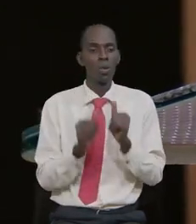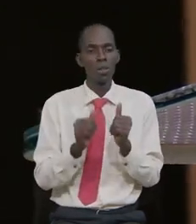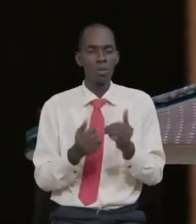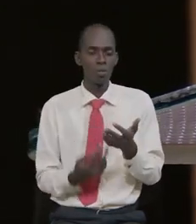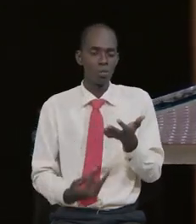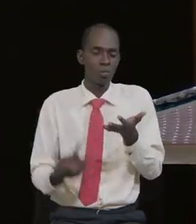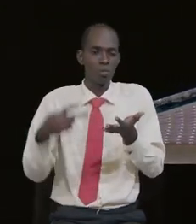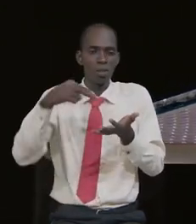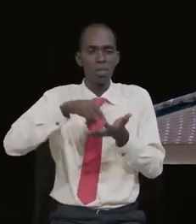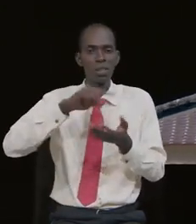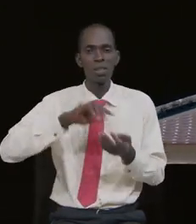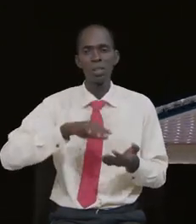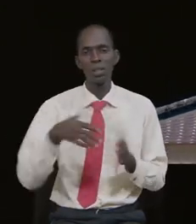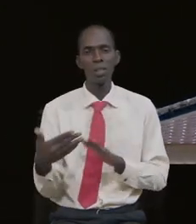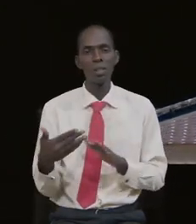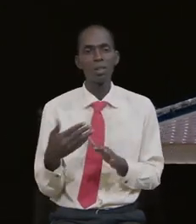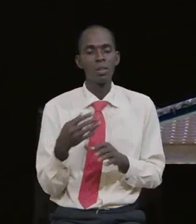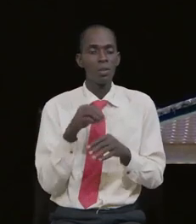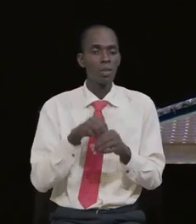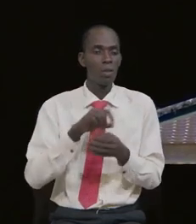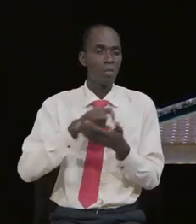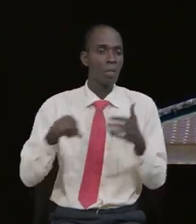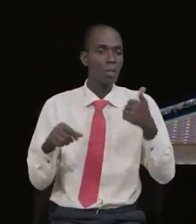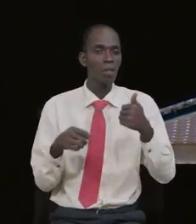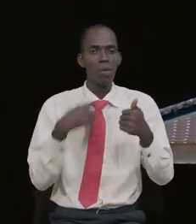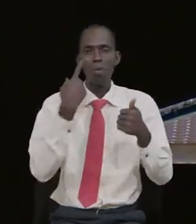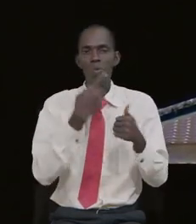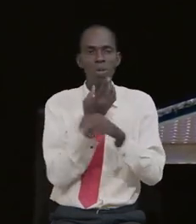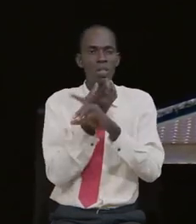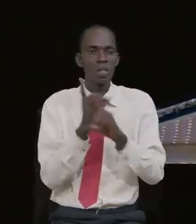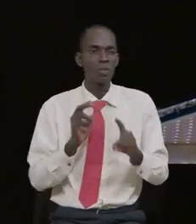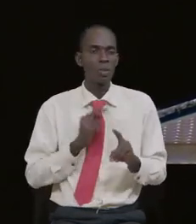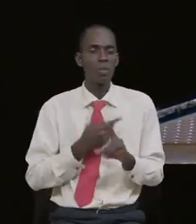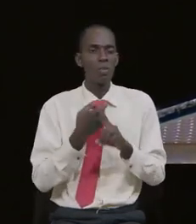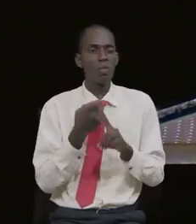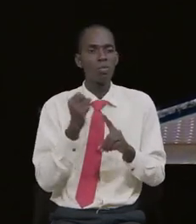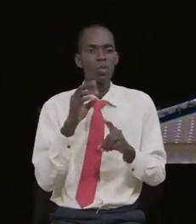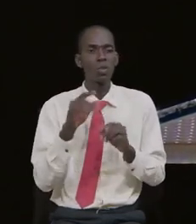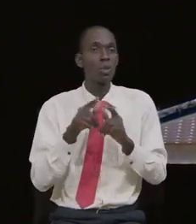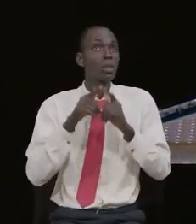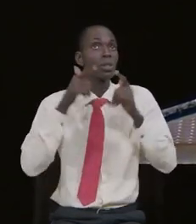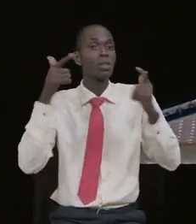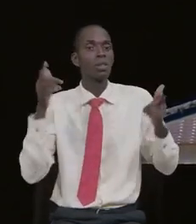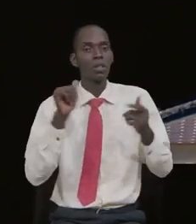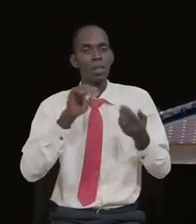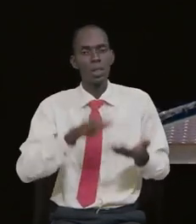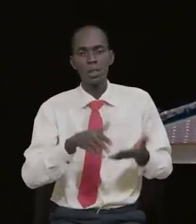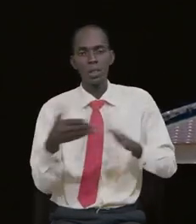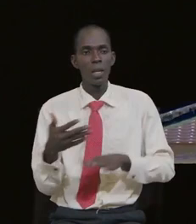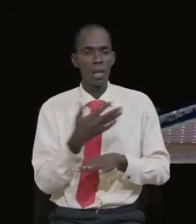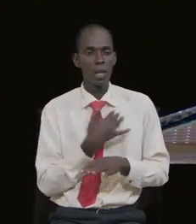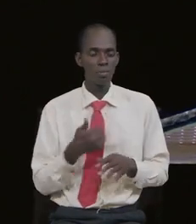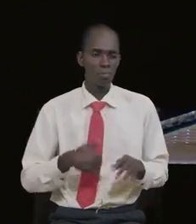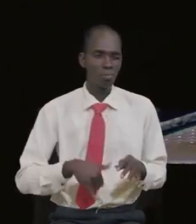verse 10, who delivered us from so great a death, and doth